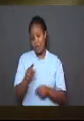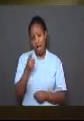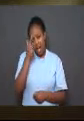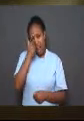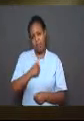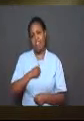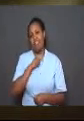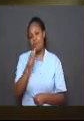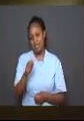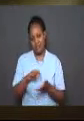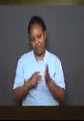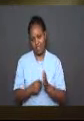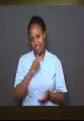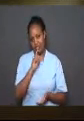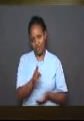dishonest.